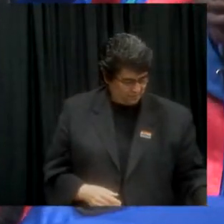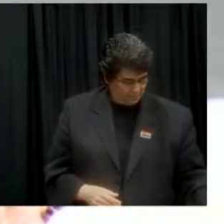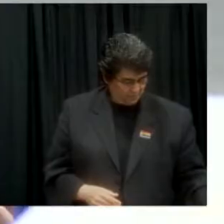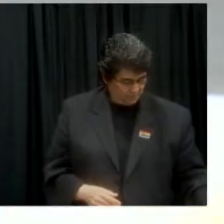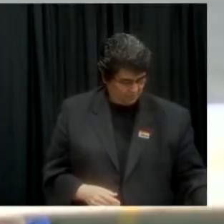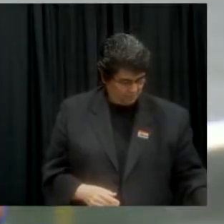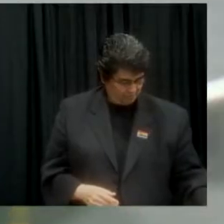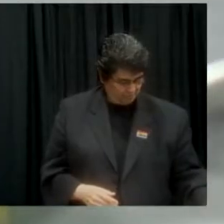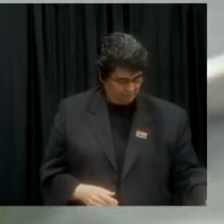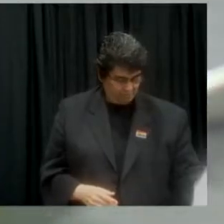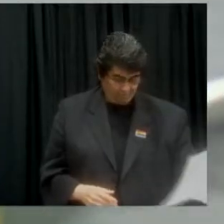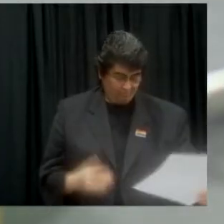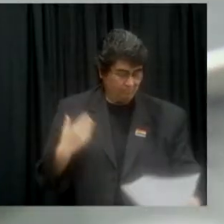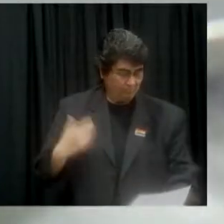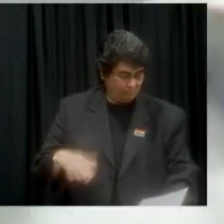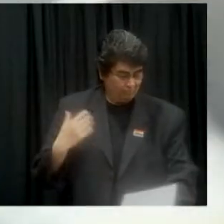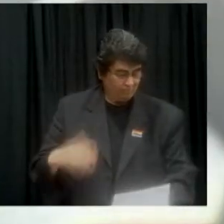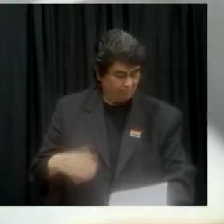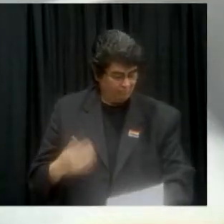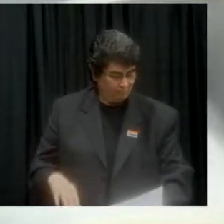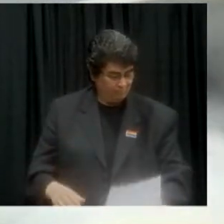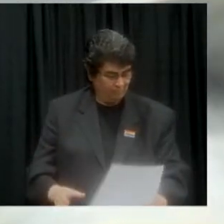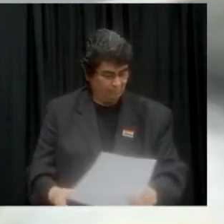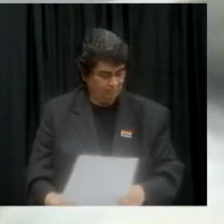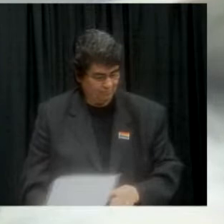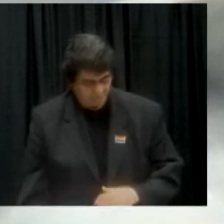Job well done.